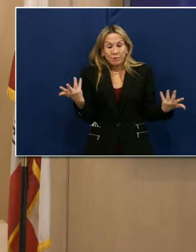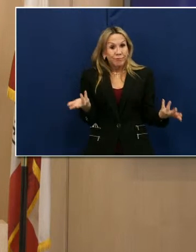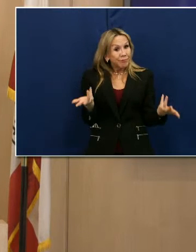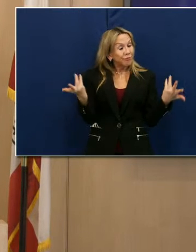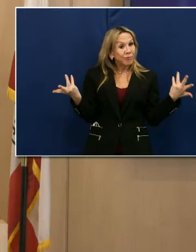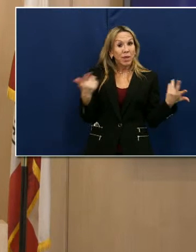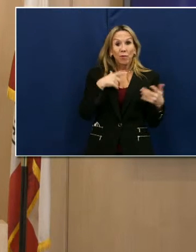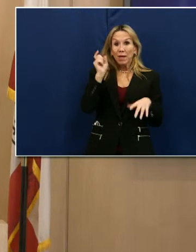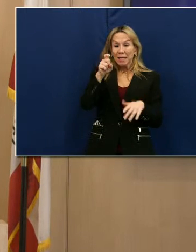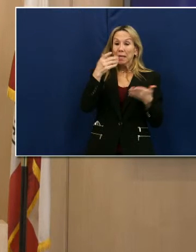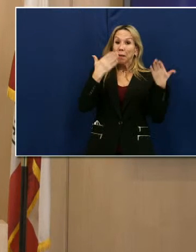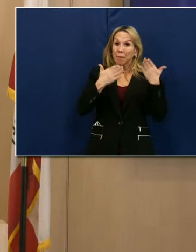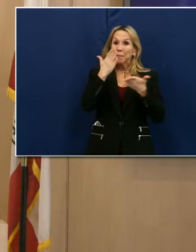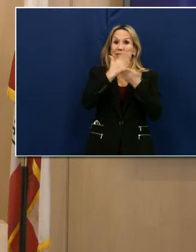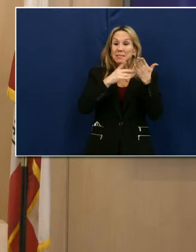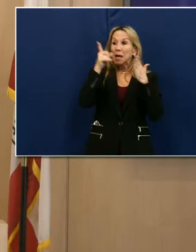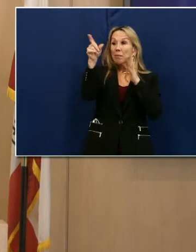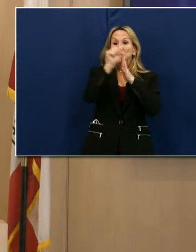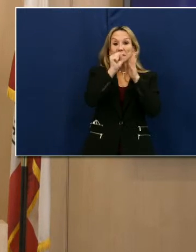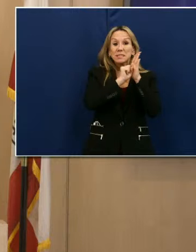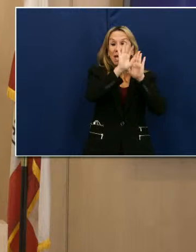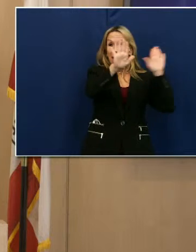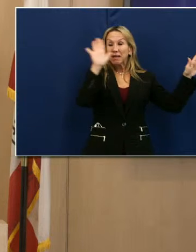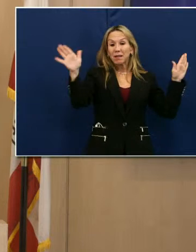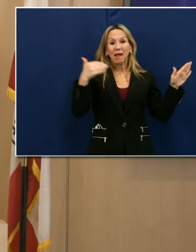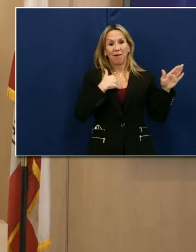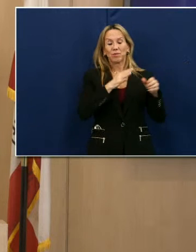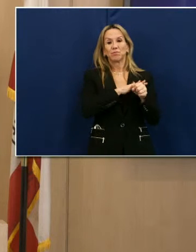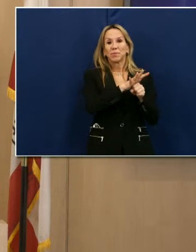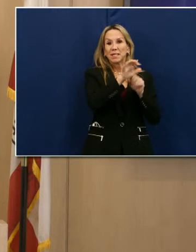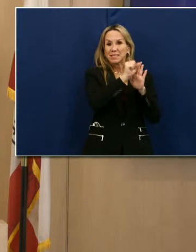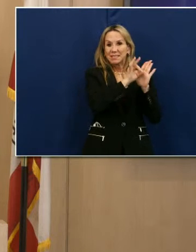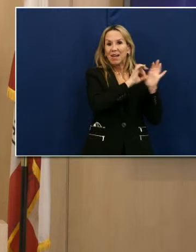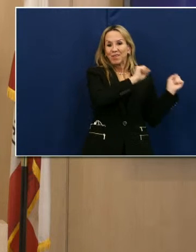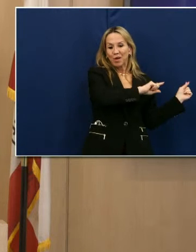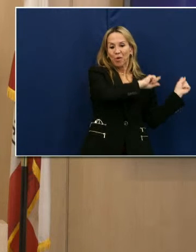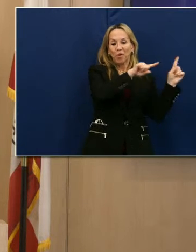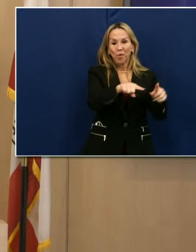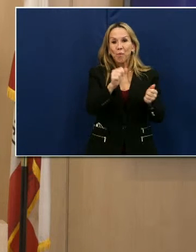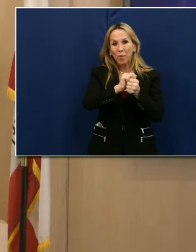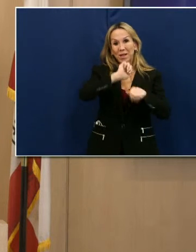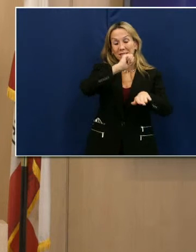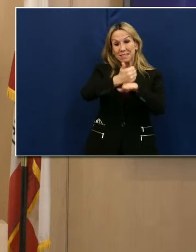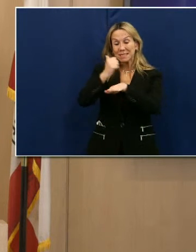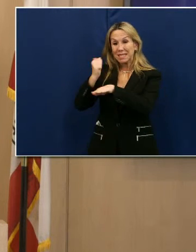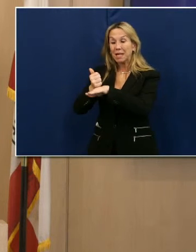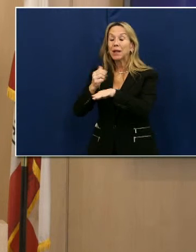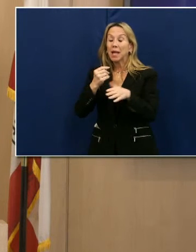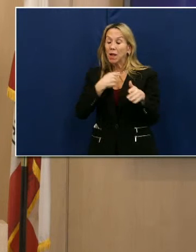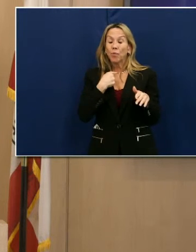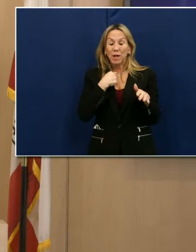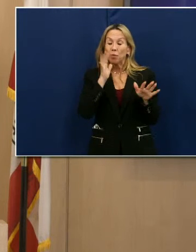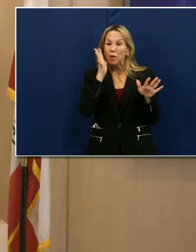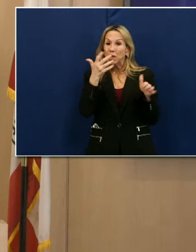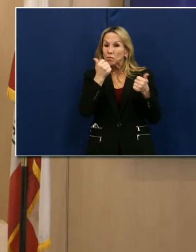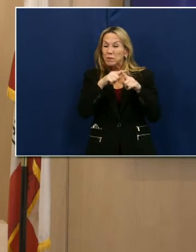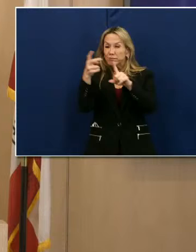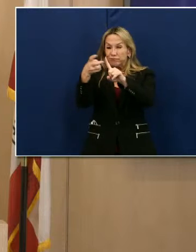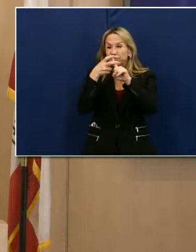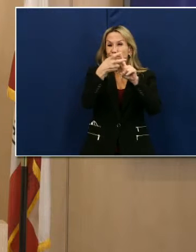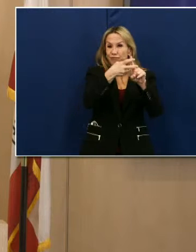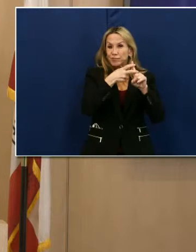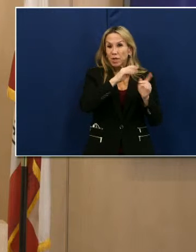have staffing that could come with it. We're going to continue to push to do everything we can to get every person or body that we possibly can. But this